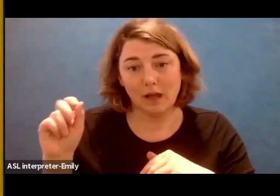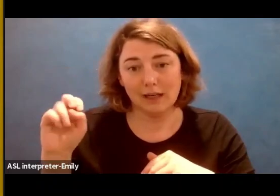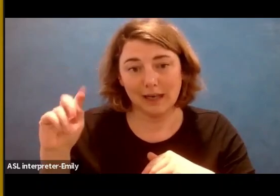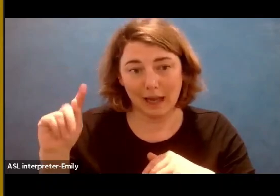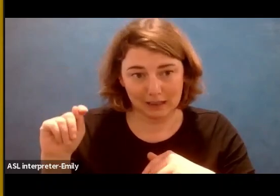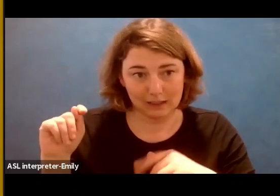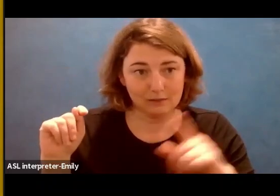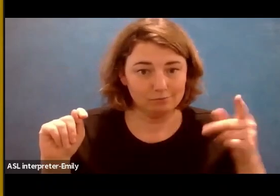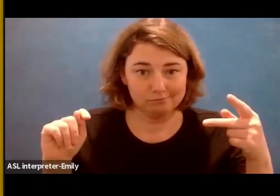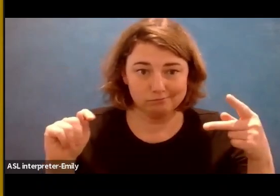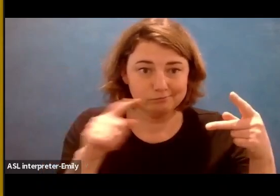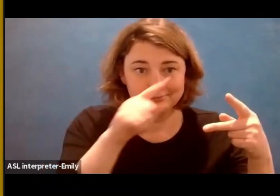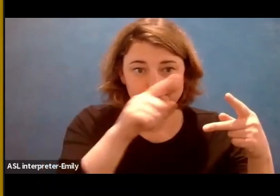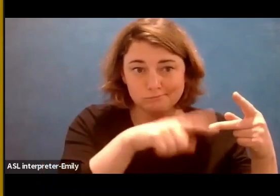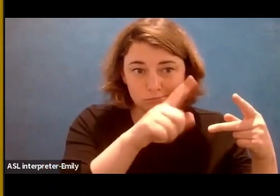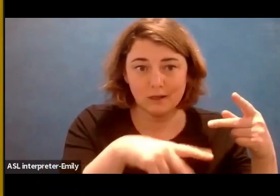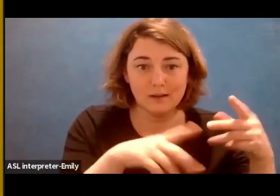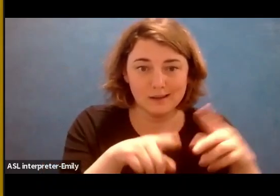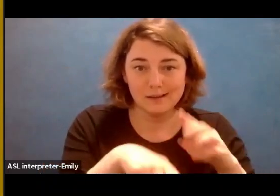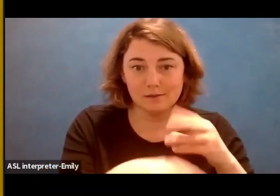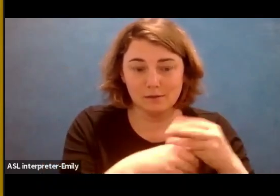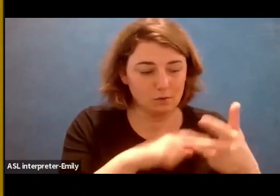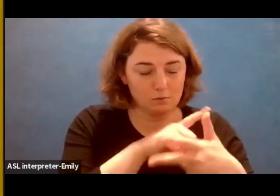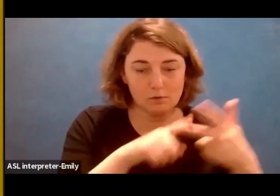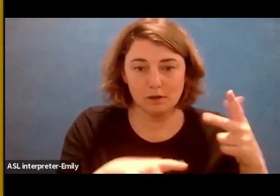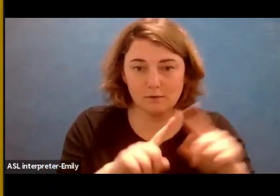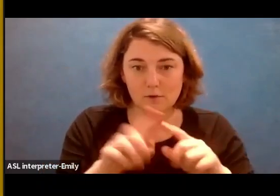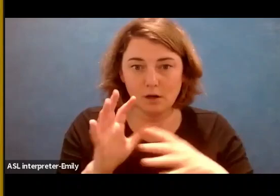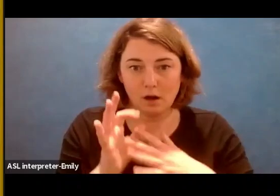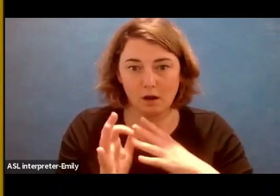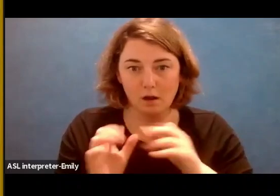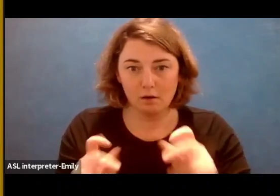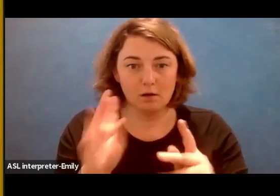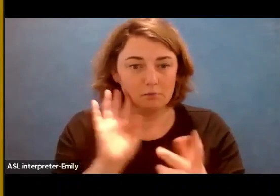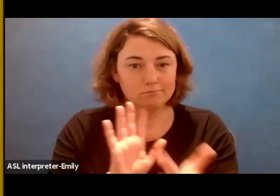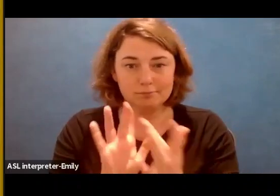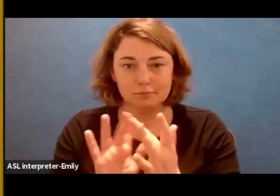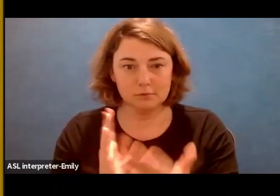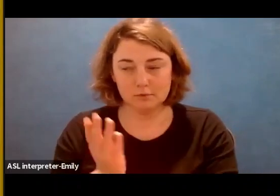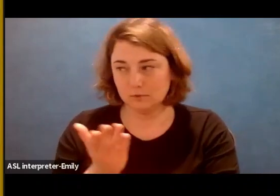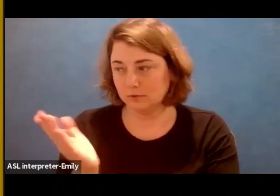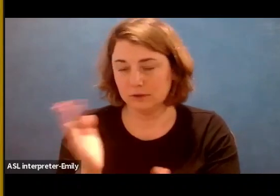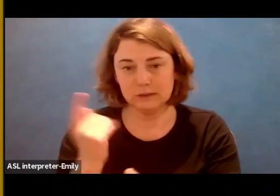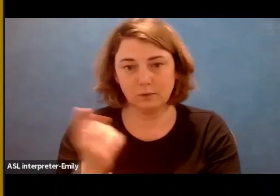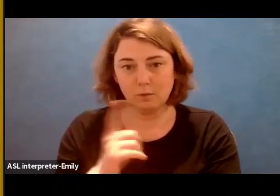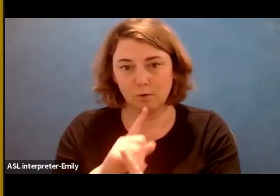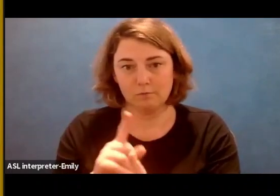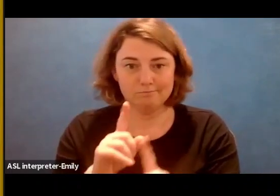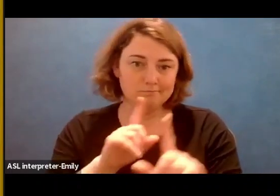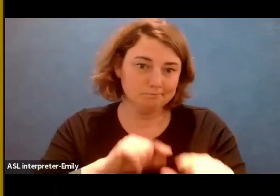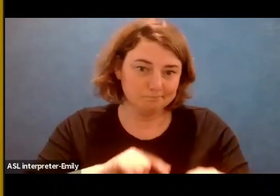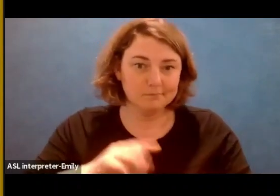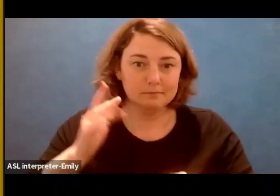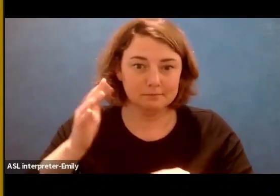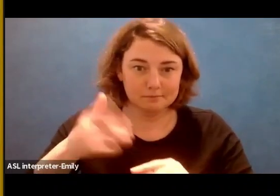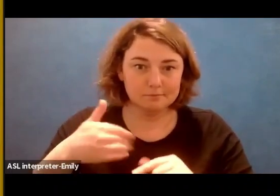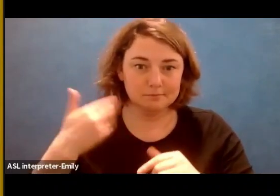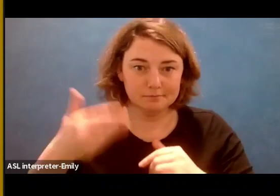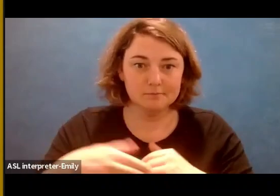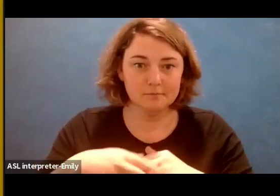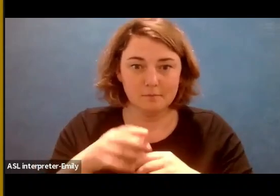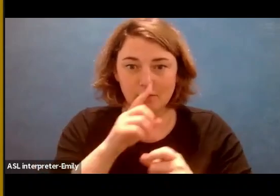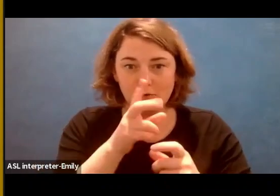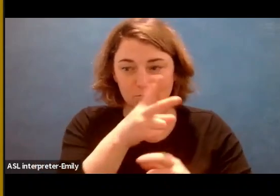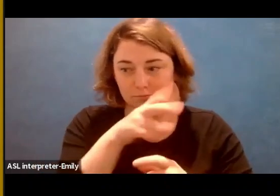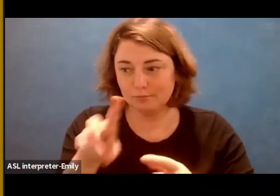info@accessnorth.net or referral@accessnorth.net. Those are both opportunities to be able to just reach out to us. Someone will make sure you get to the